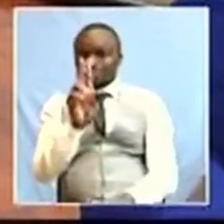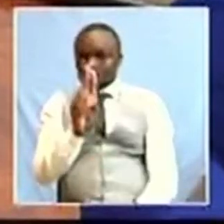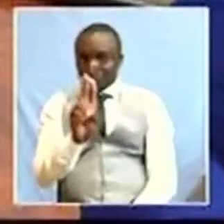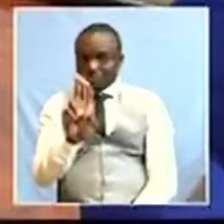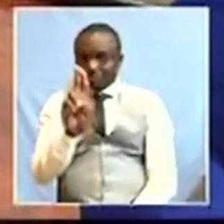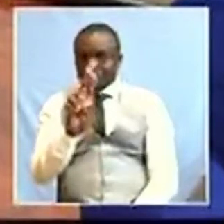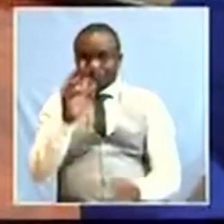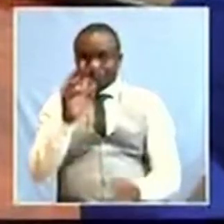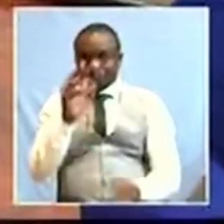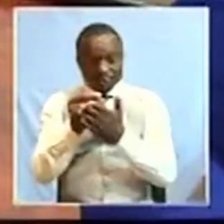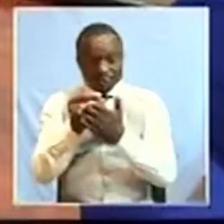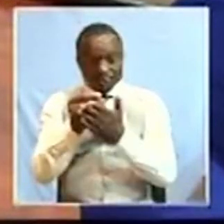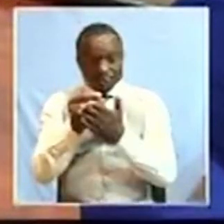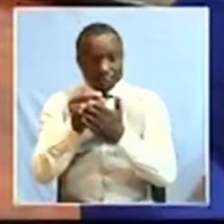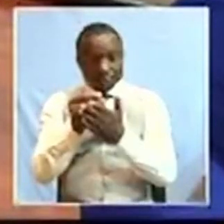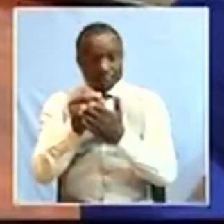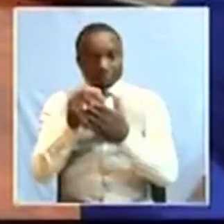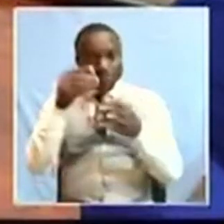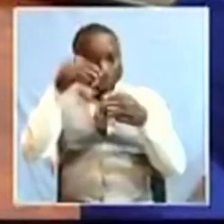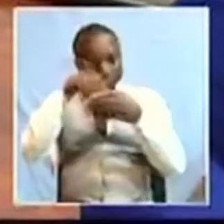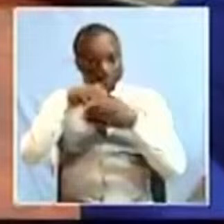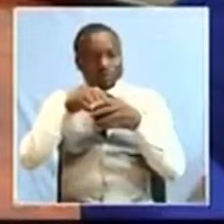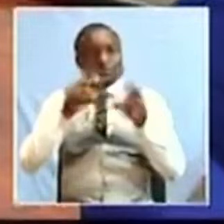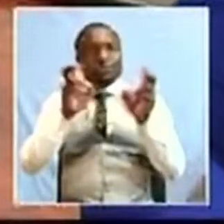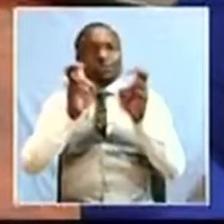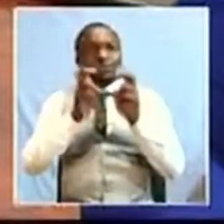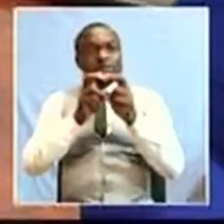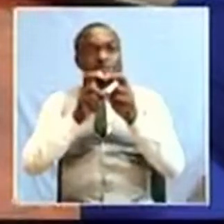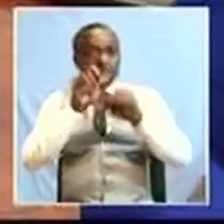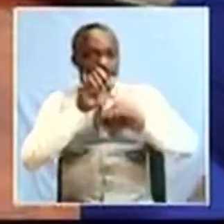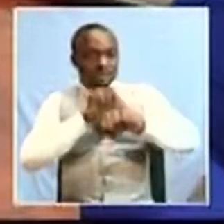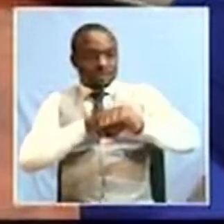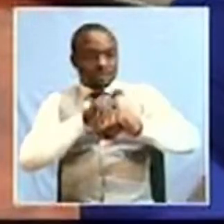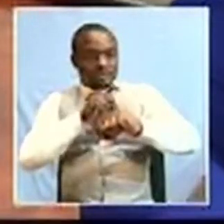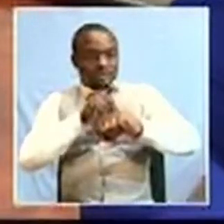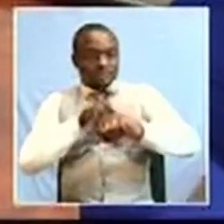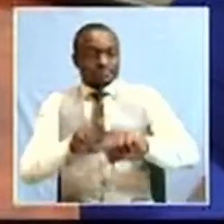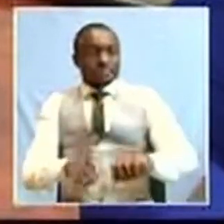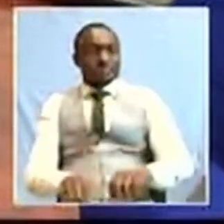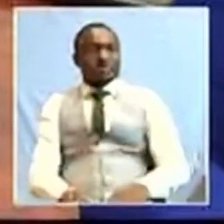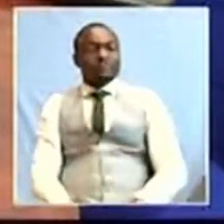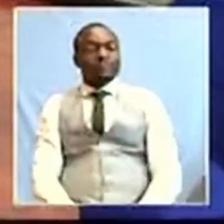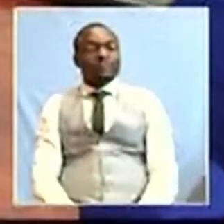of funds within the contract period.